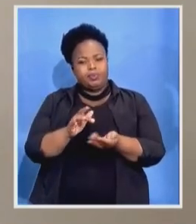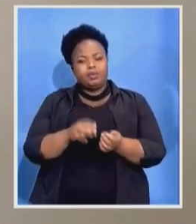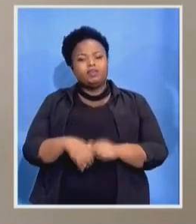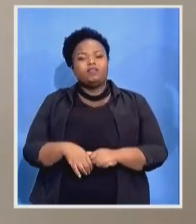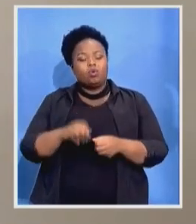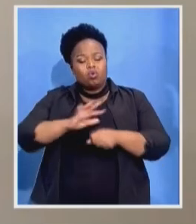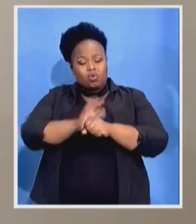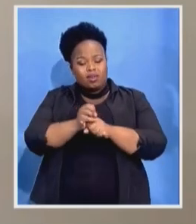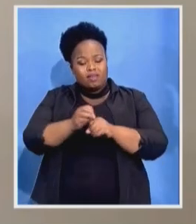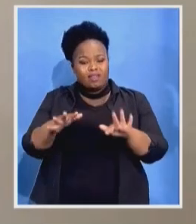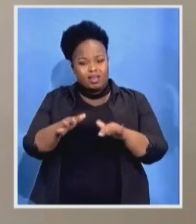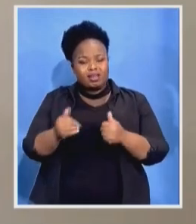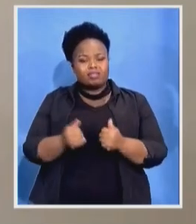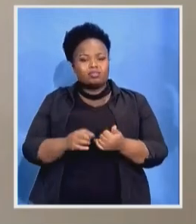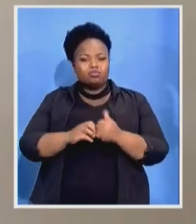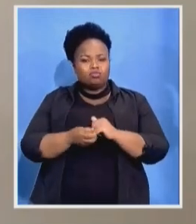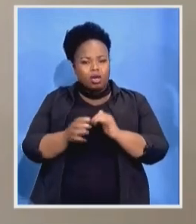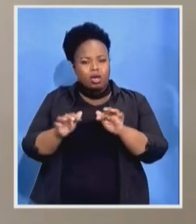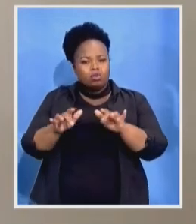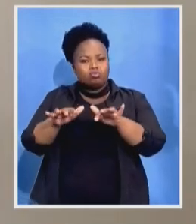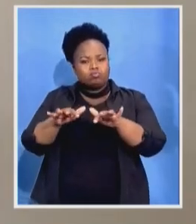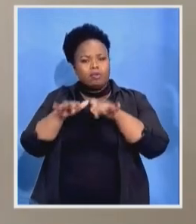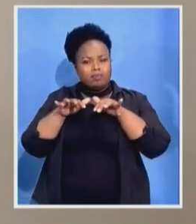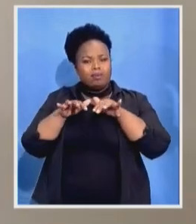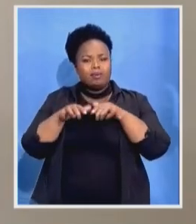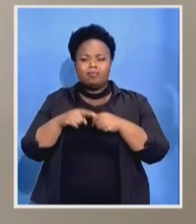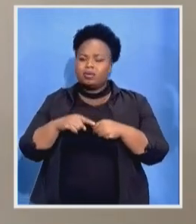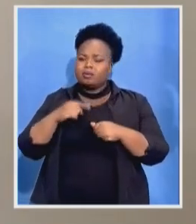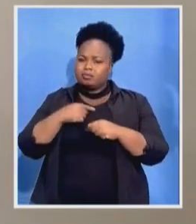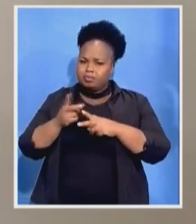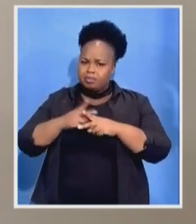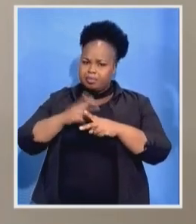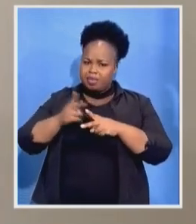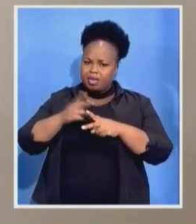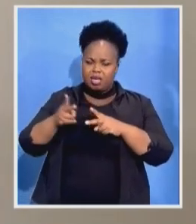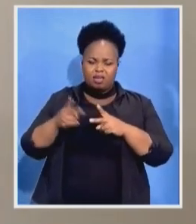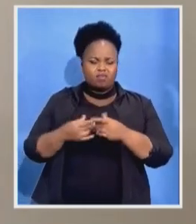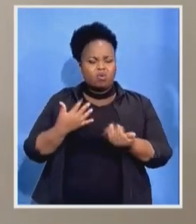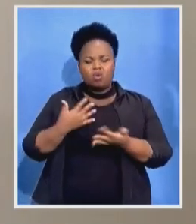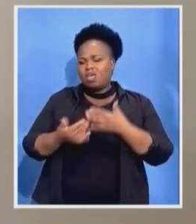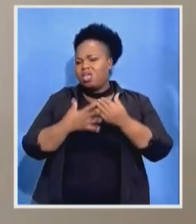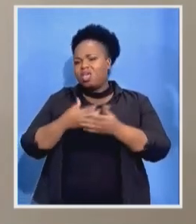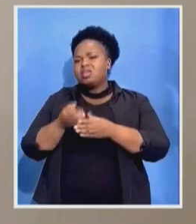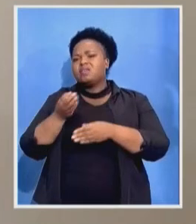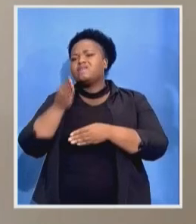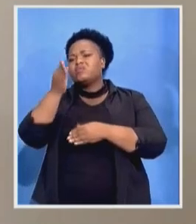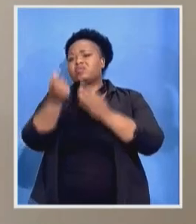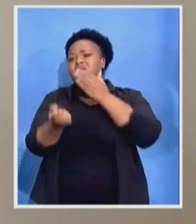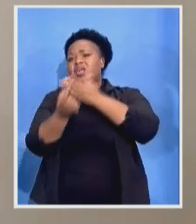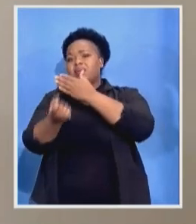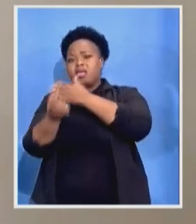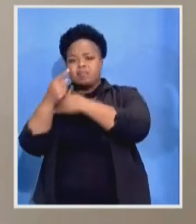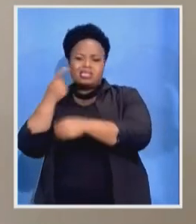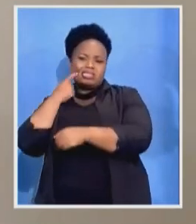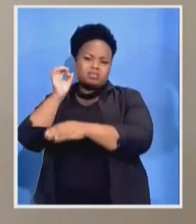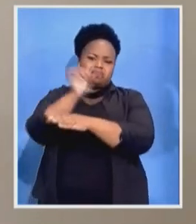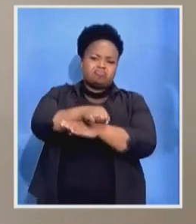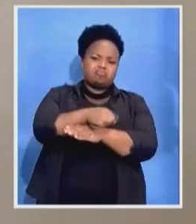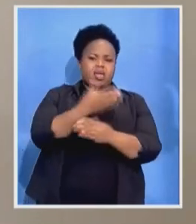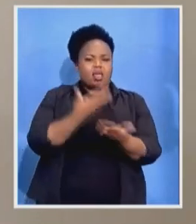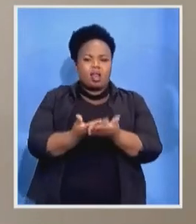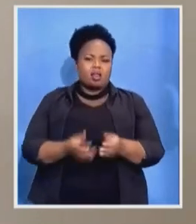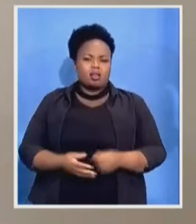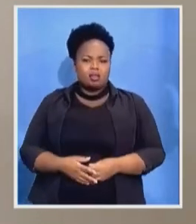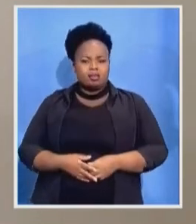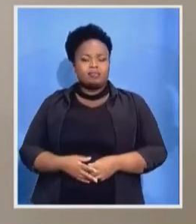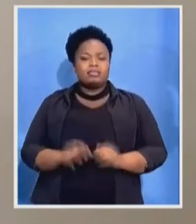the country to overcome any future pandemic outbreaks. The struggle for a national health insurance